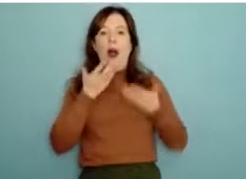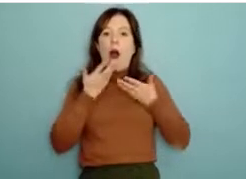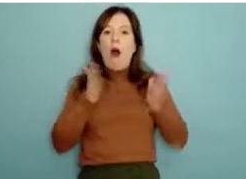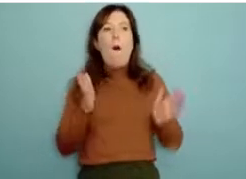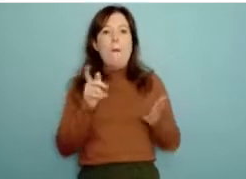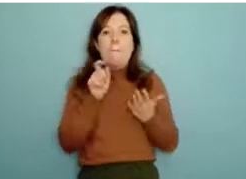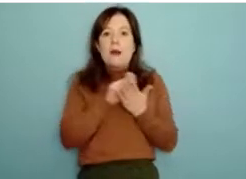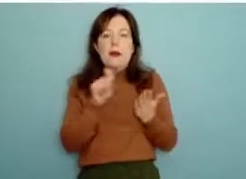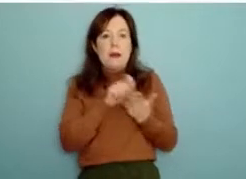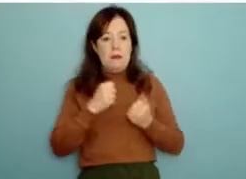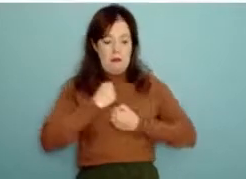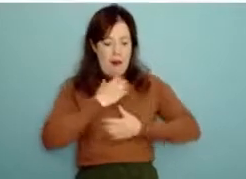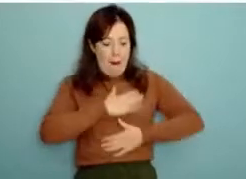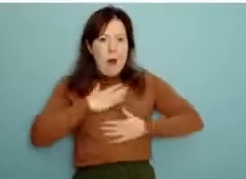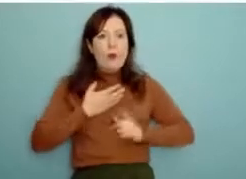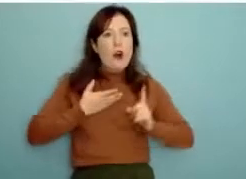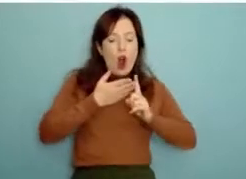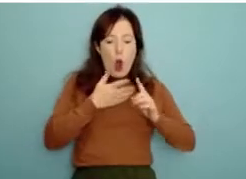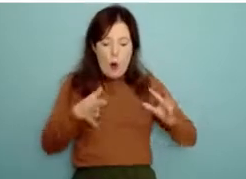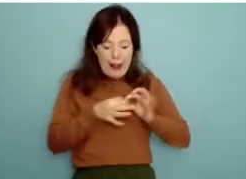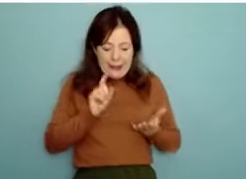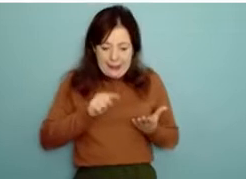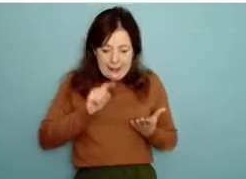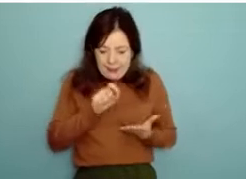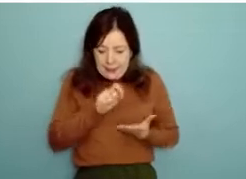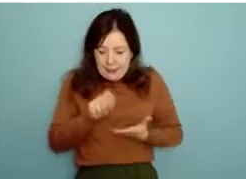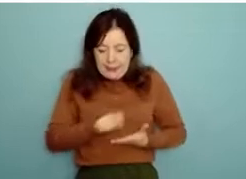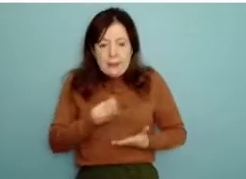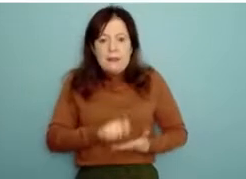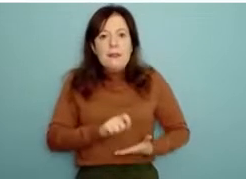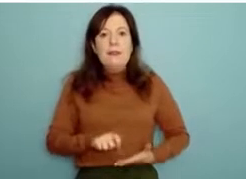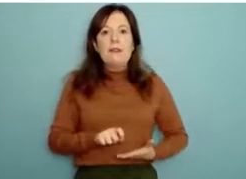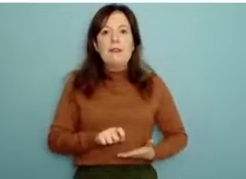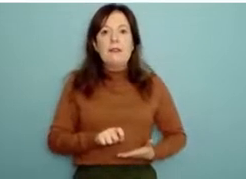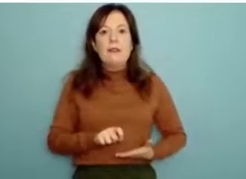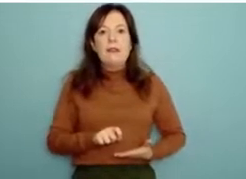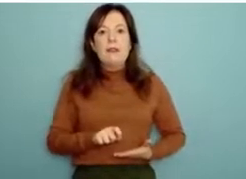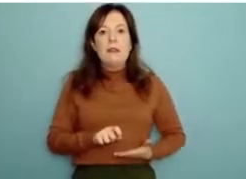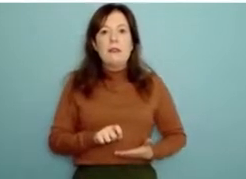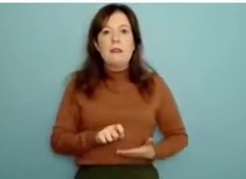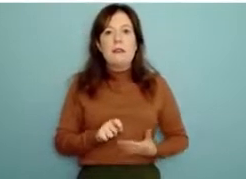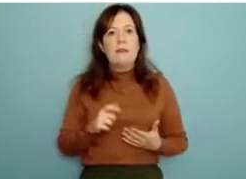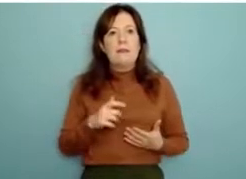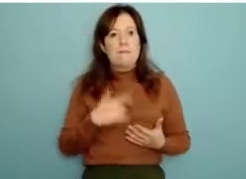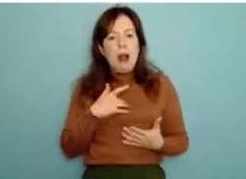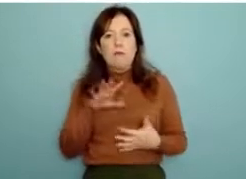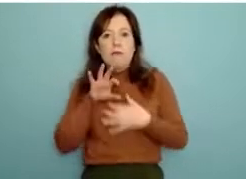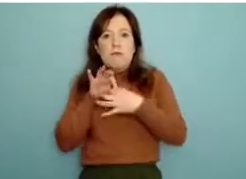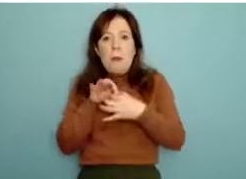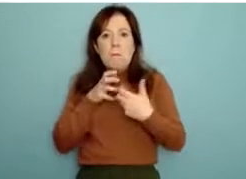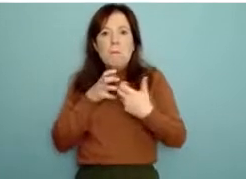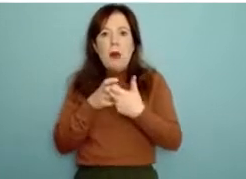goals. I don't feel the need that I am just being overlooked and I just need to improve my